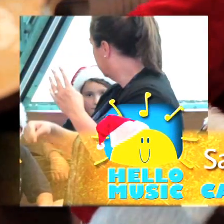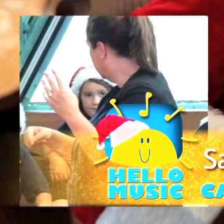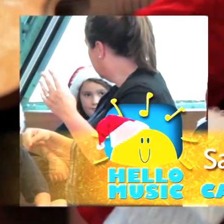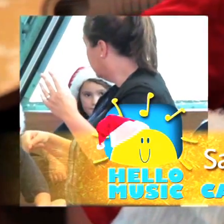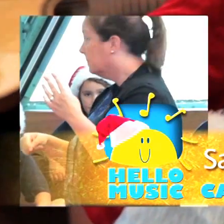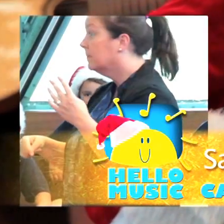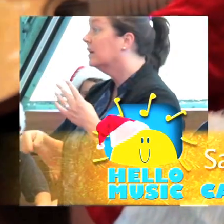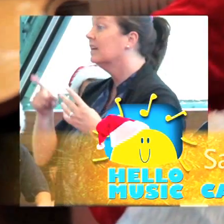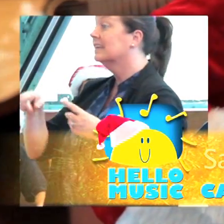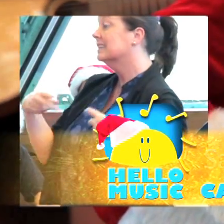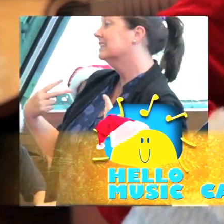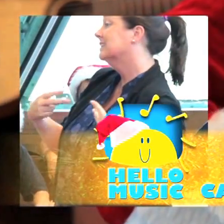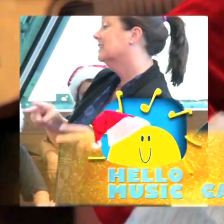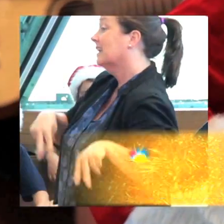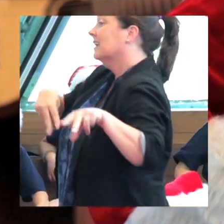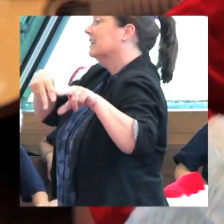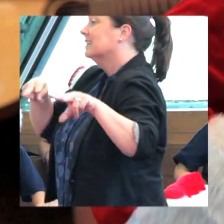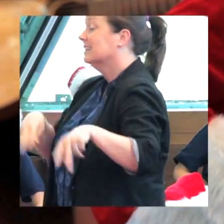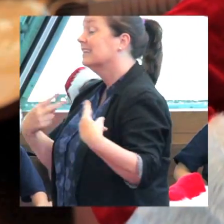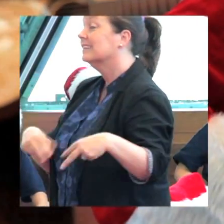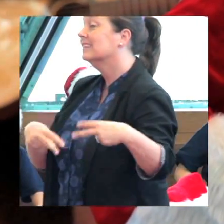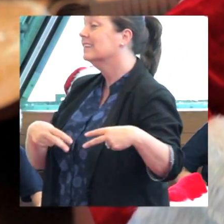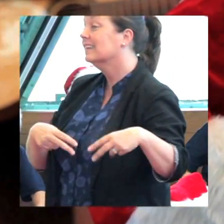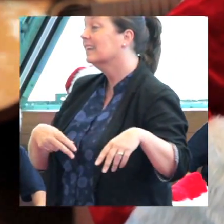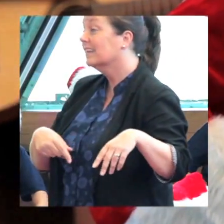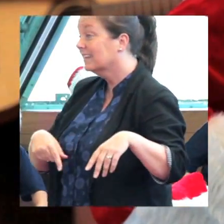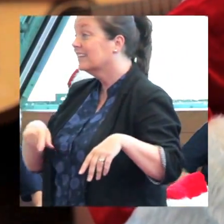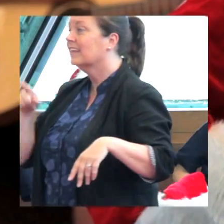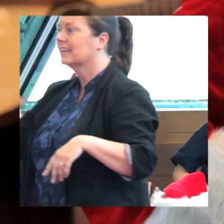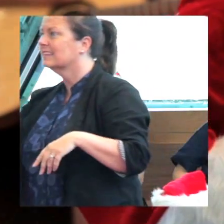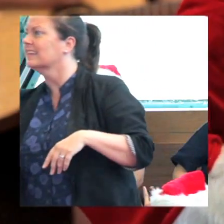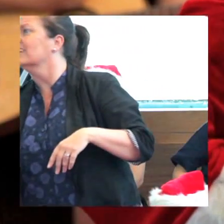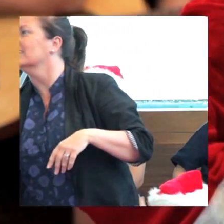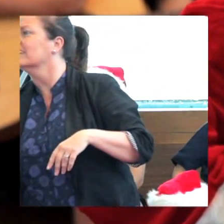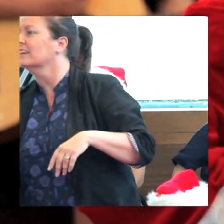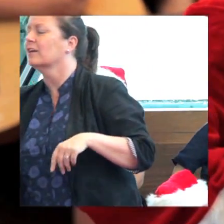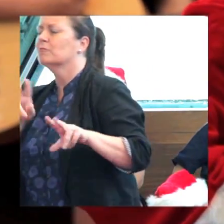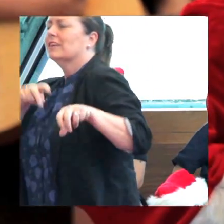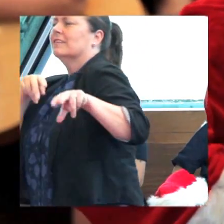You know Dancer and Dasher and Prancer and Vixen,